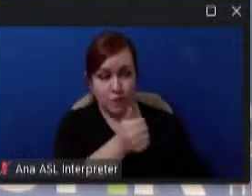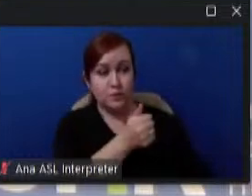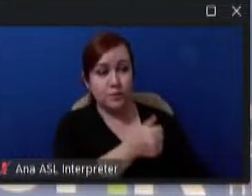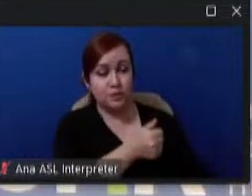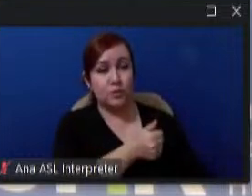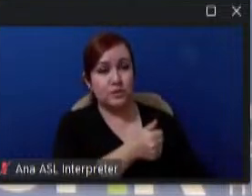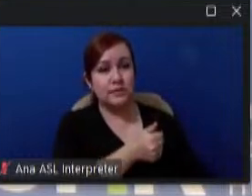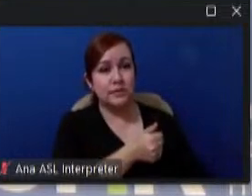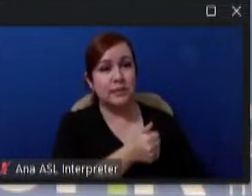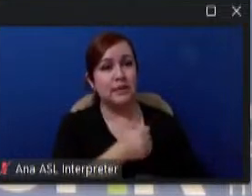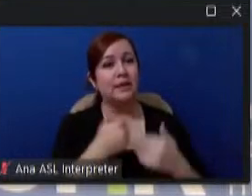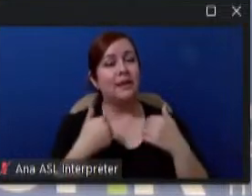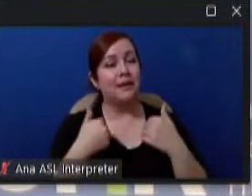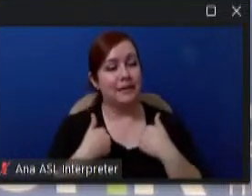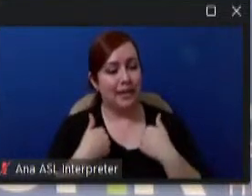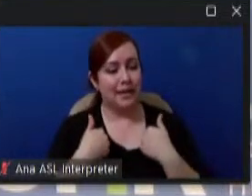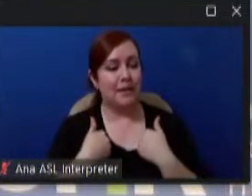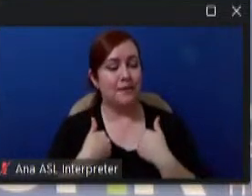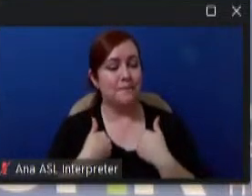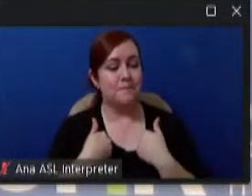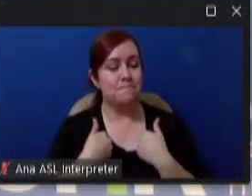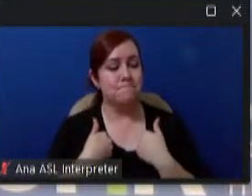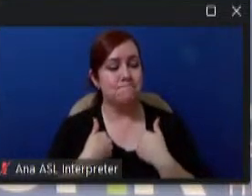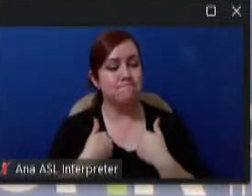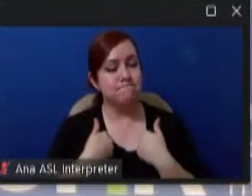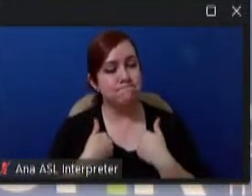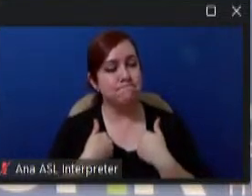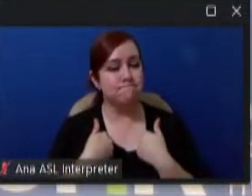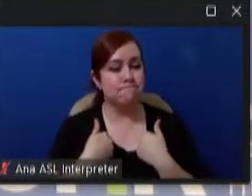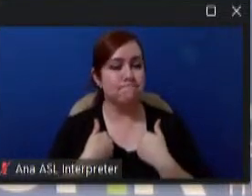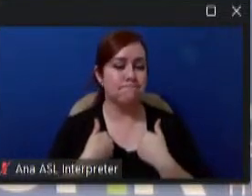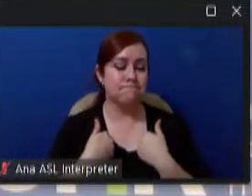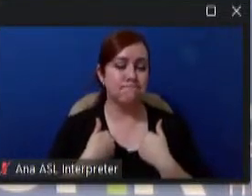they themselves